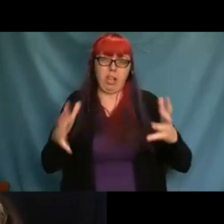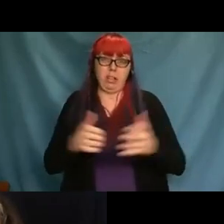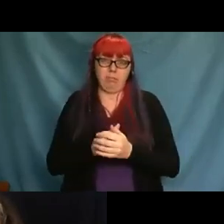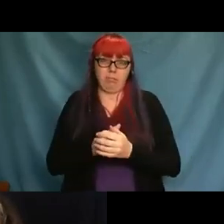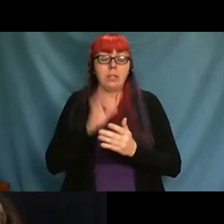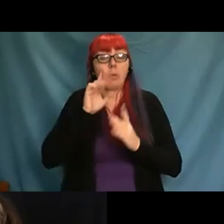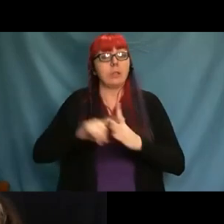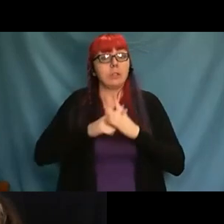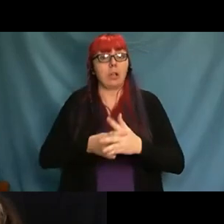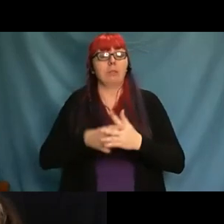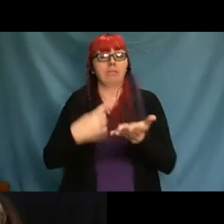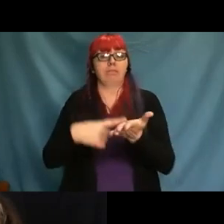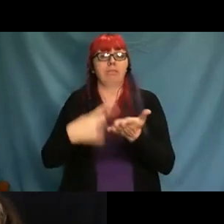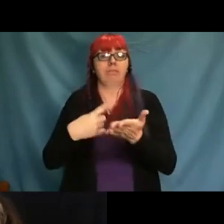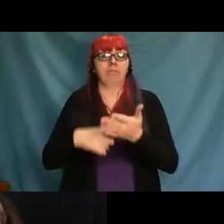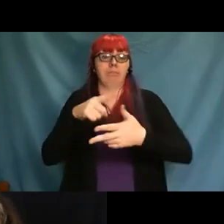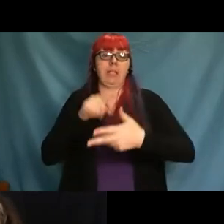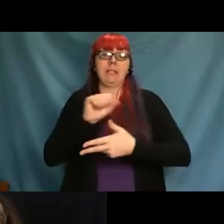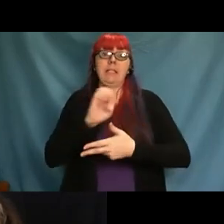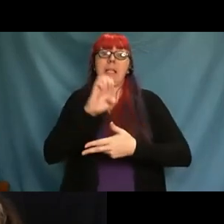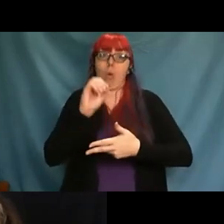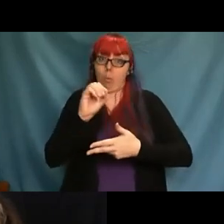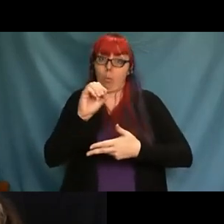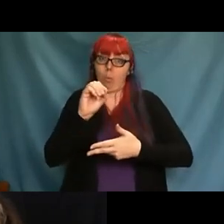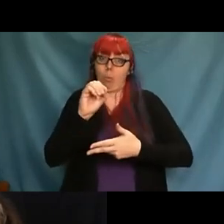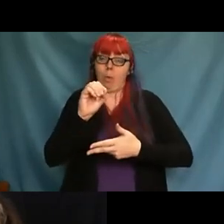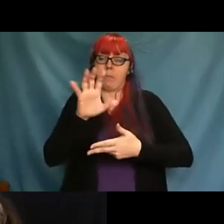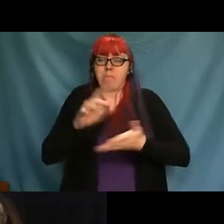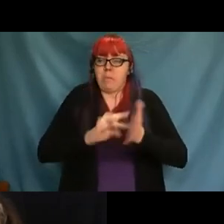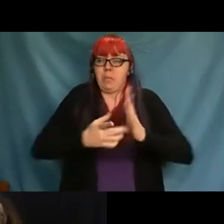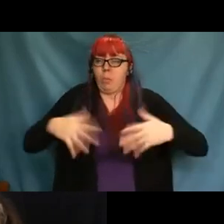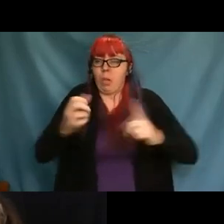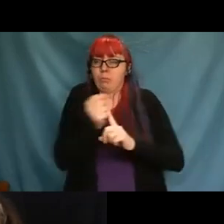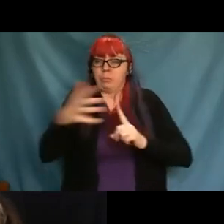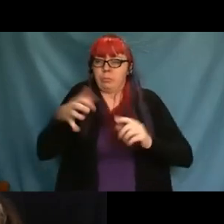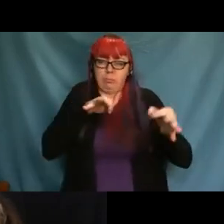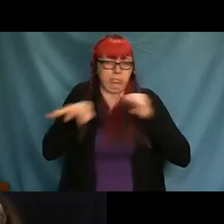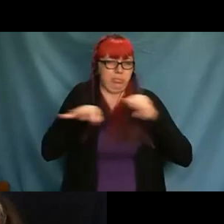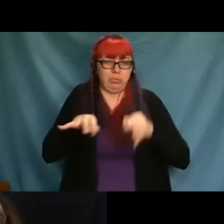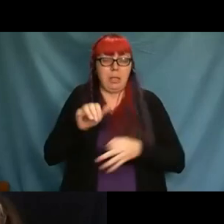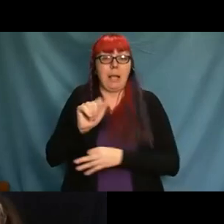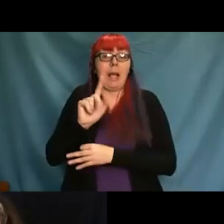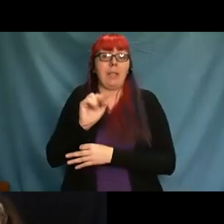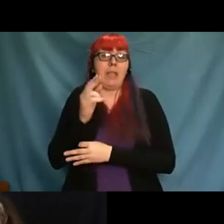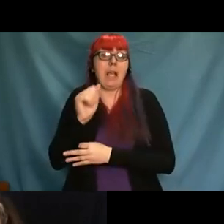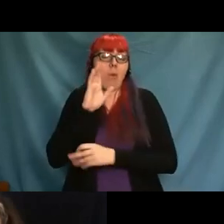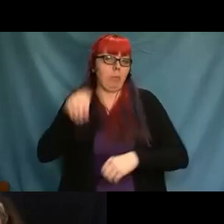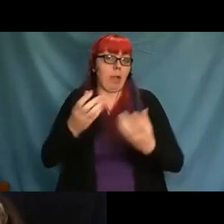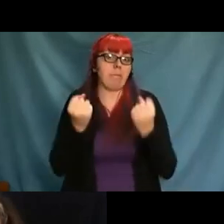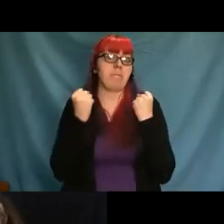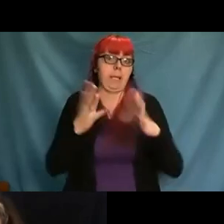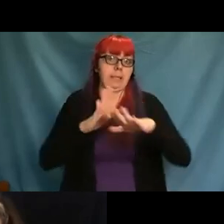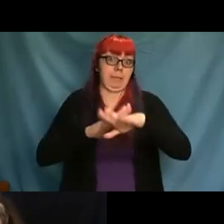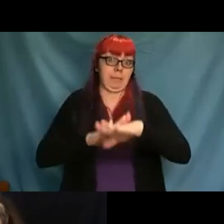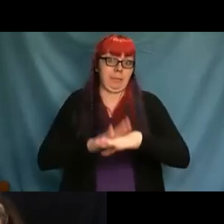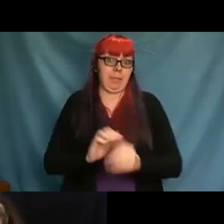matter? Althea is gonna give some great tips on how to actually improve your search engine optimization practice. Following